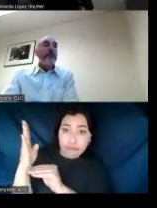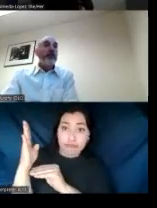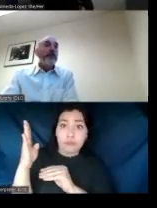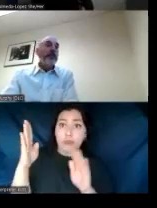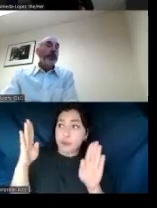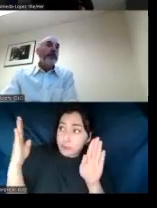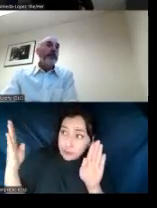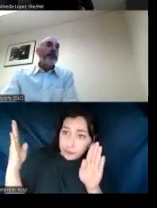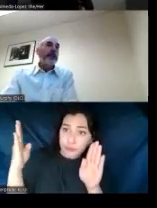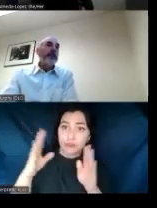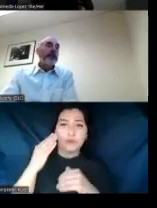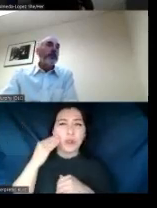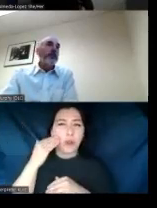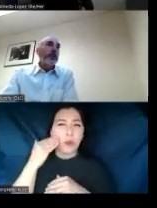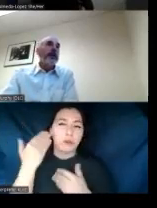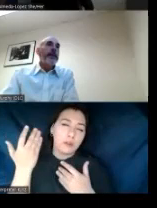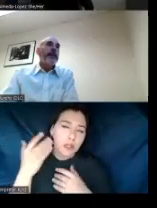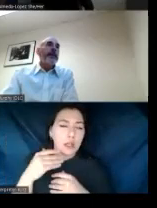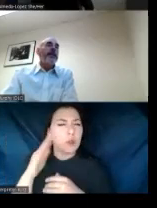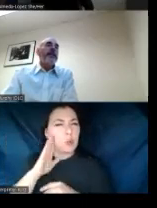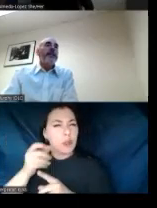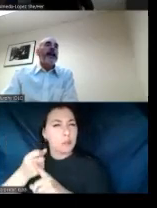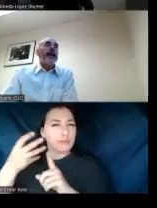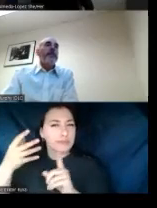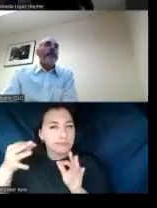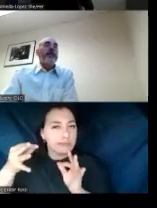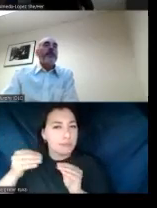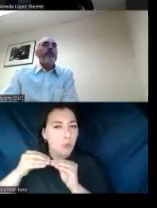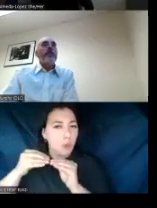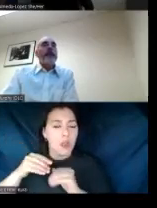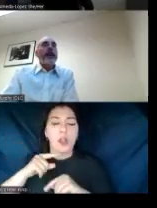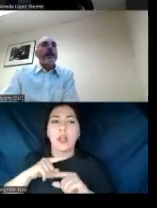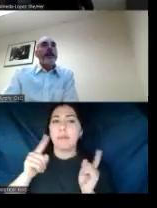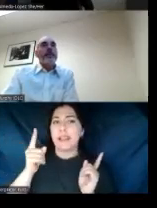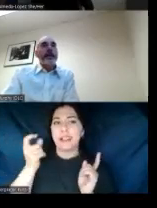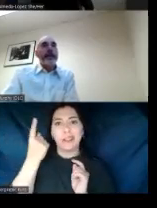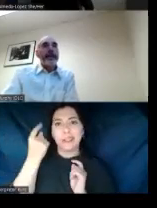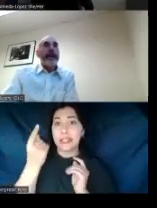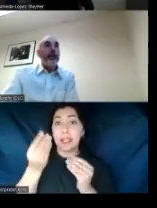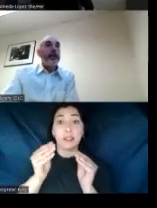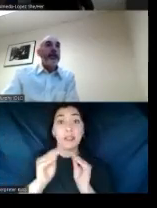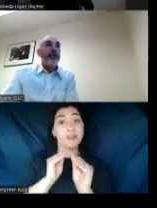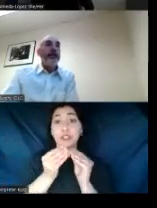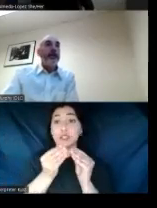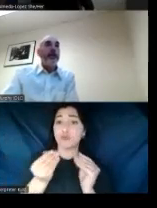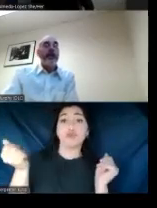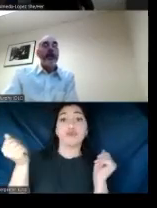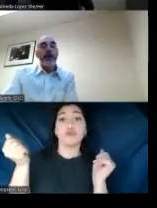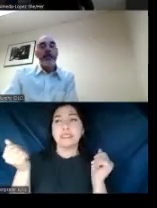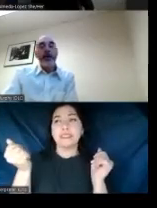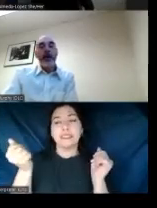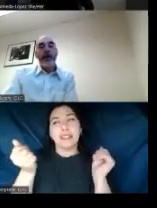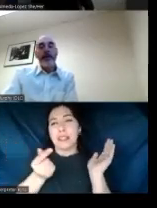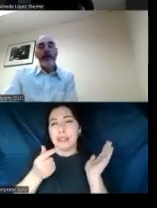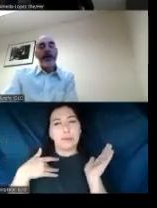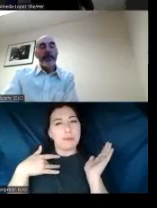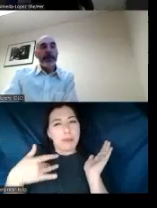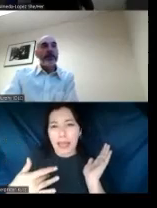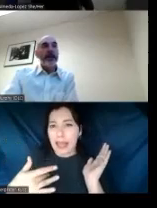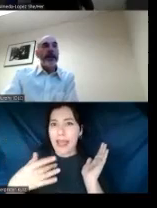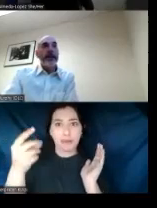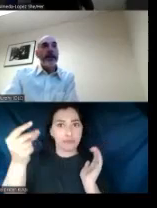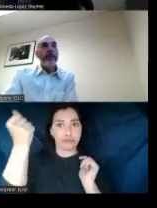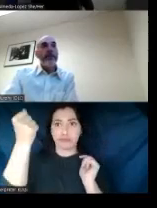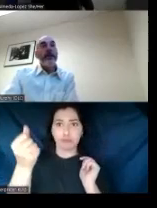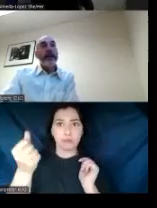But for some of these things, the remedy is probably not something that can happen, on